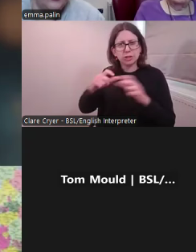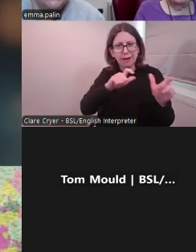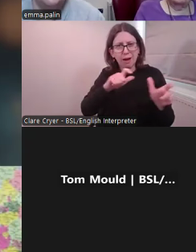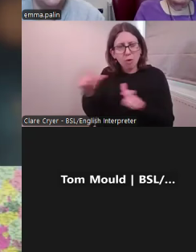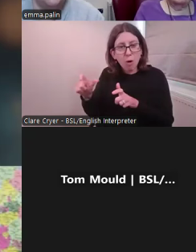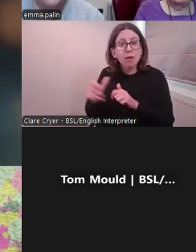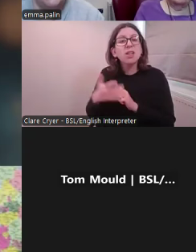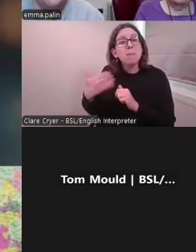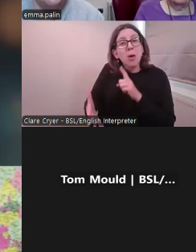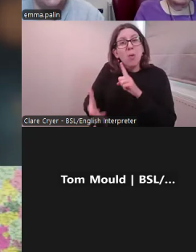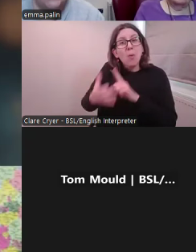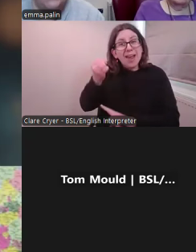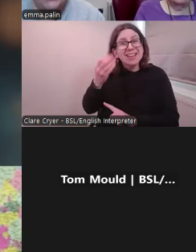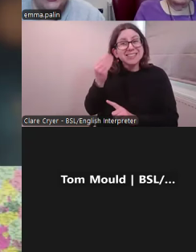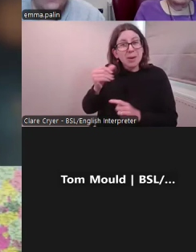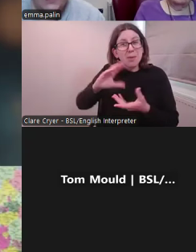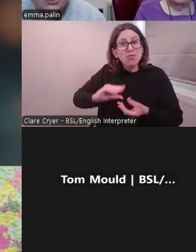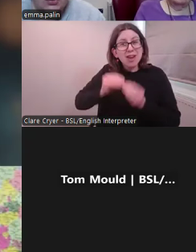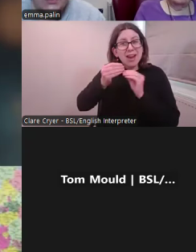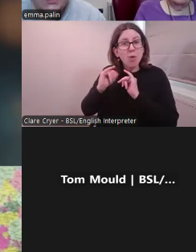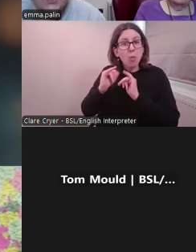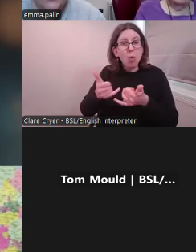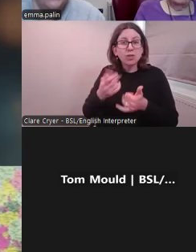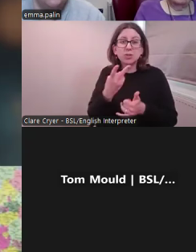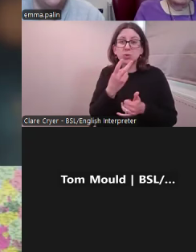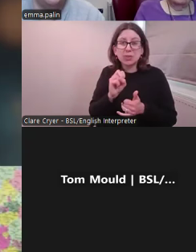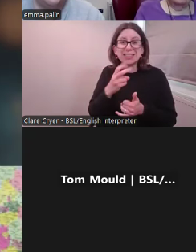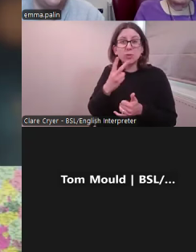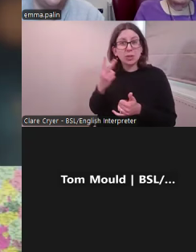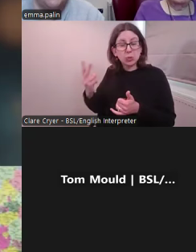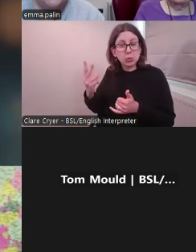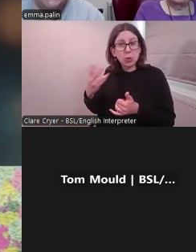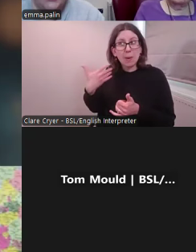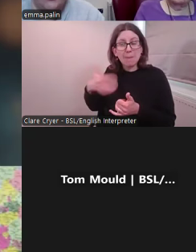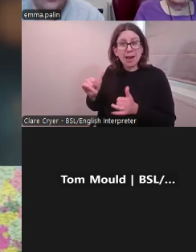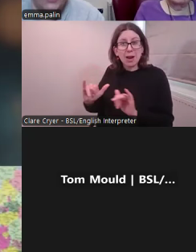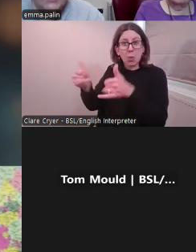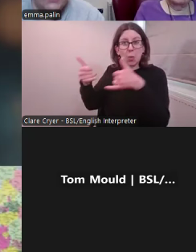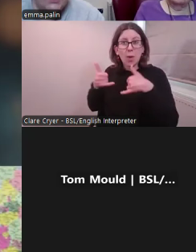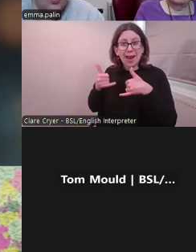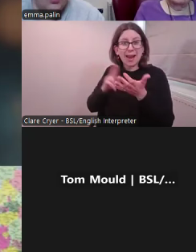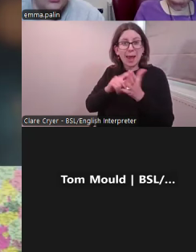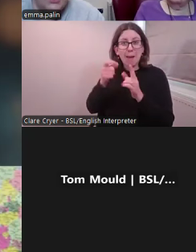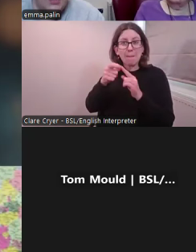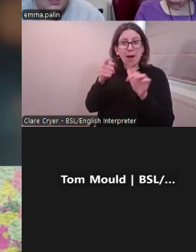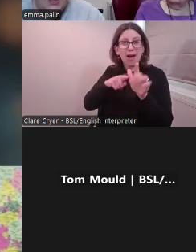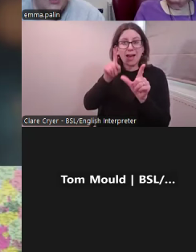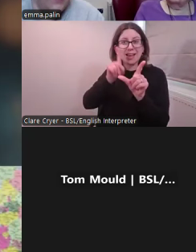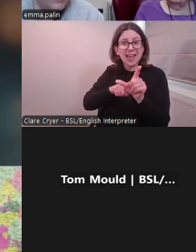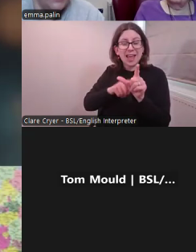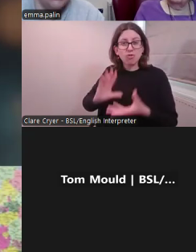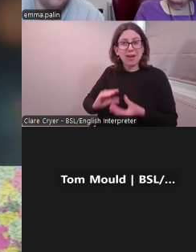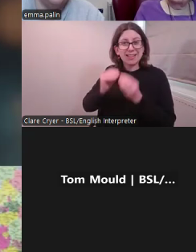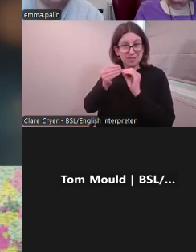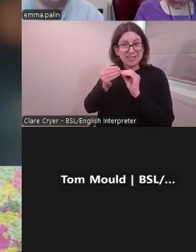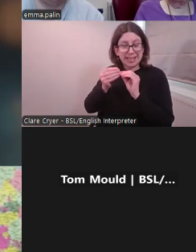creative awards and been nominated. So in 2022, we won Napa's Year of Creativity Award. And